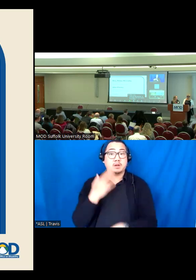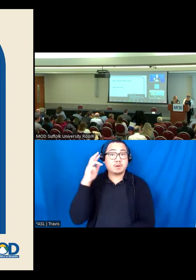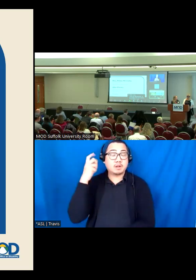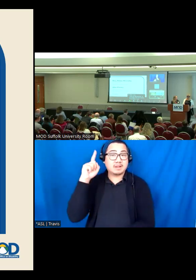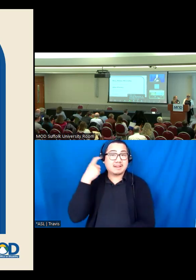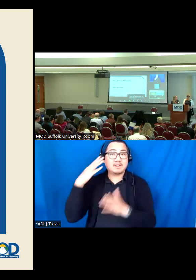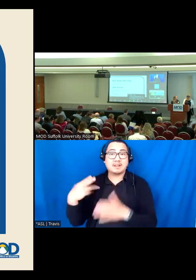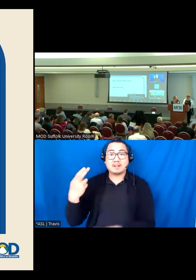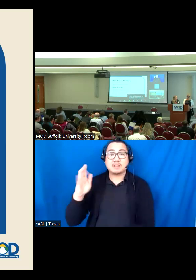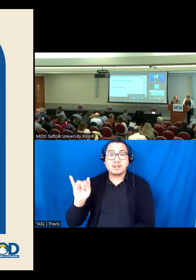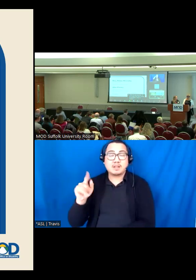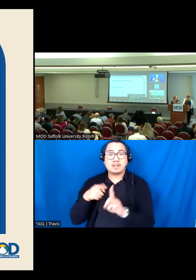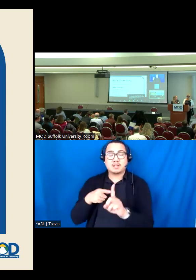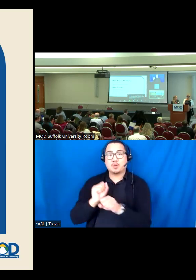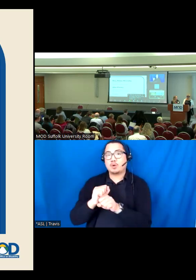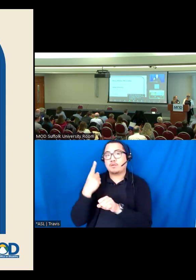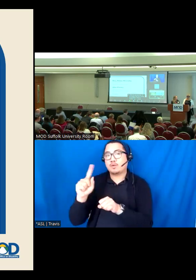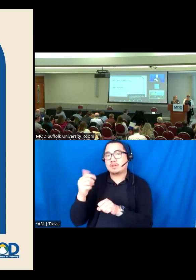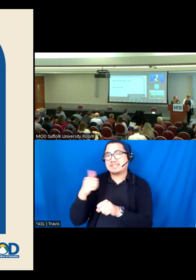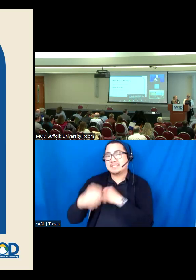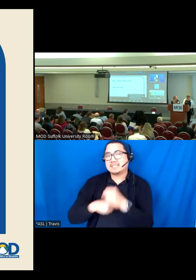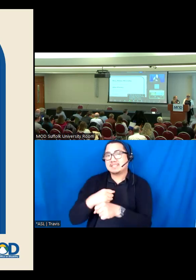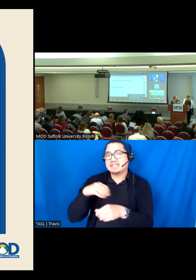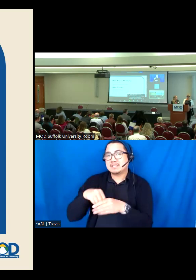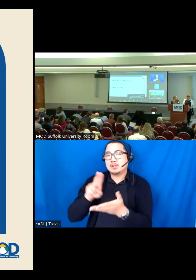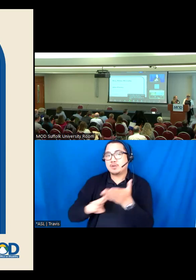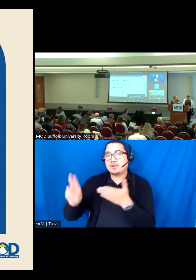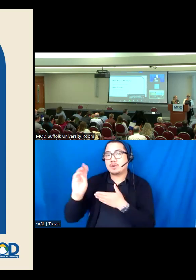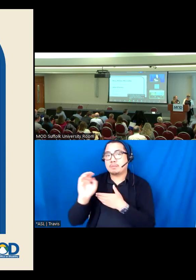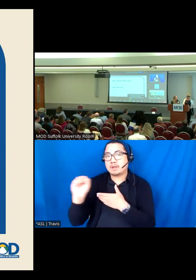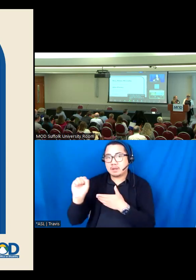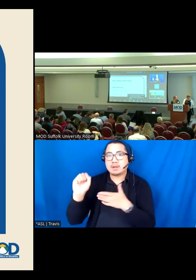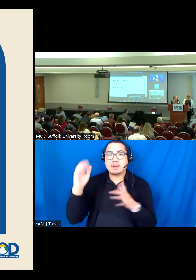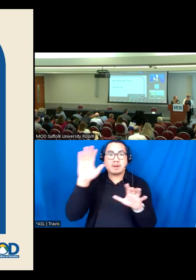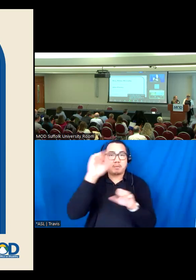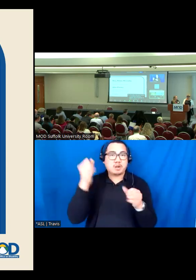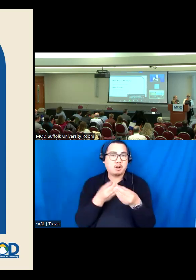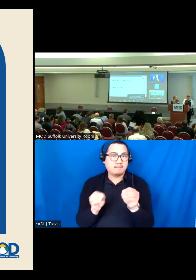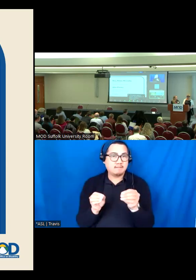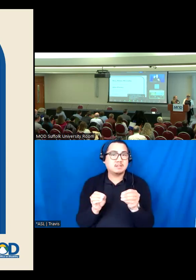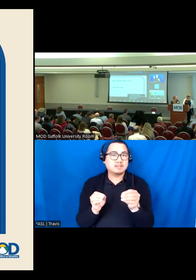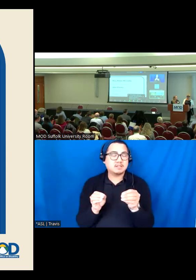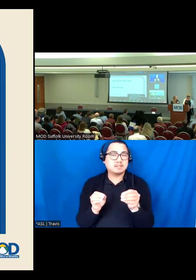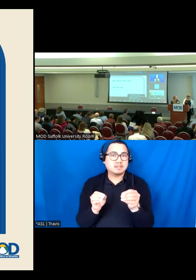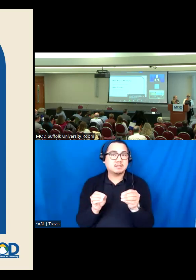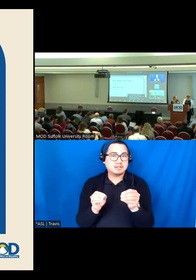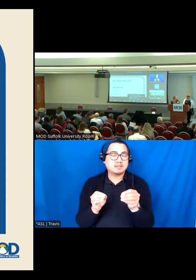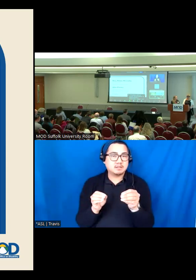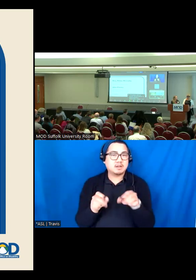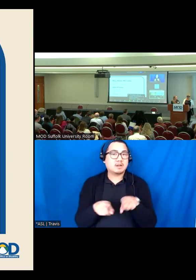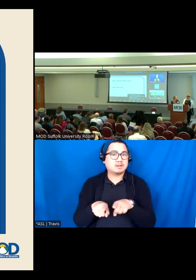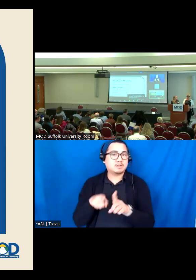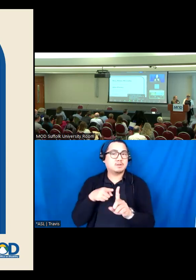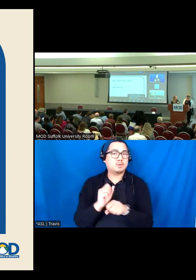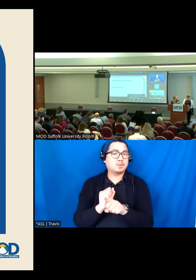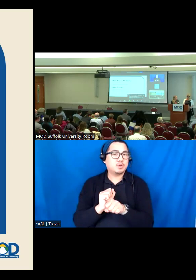he worked for 10 years at University of Massachusetts President's Office and was working